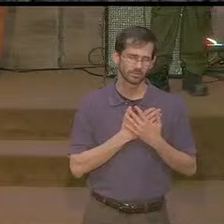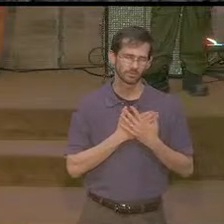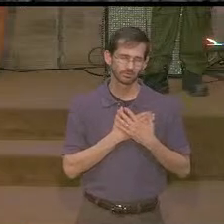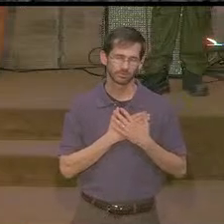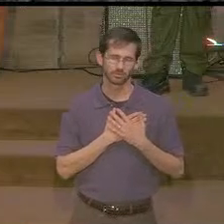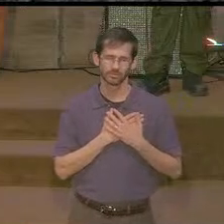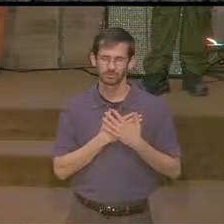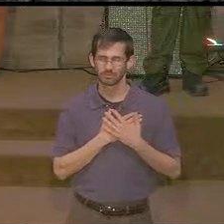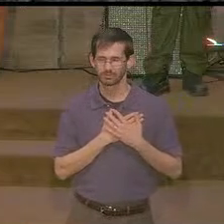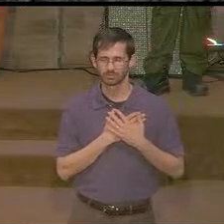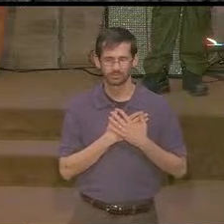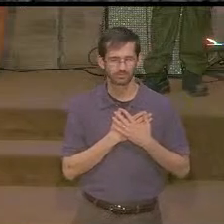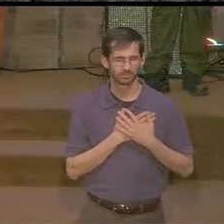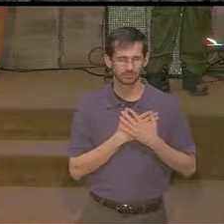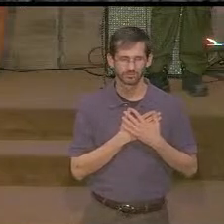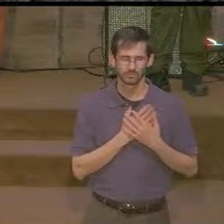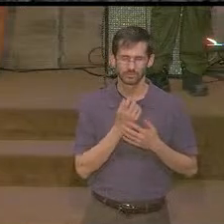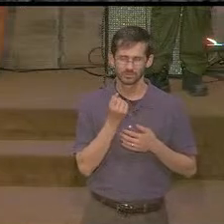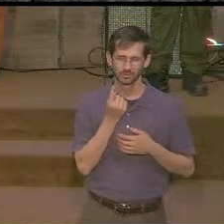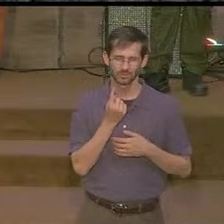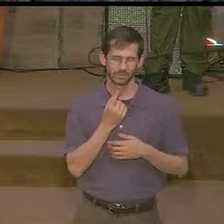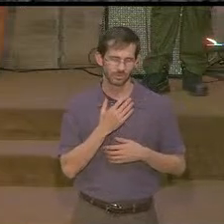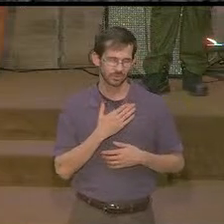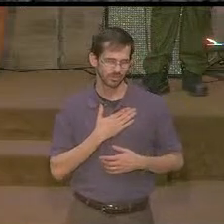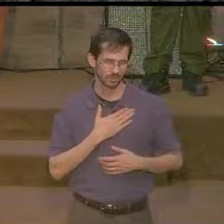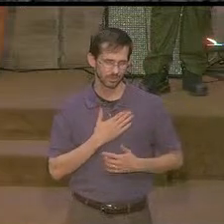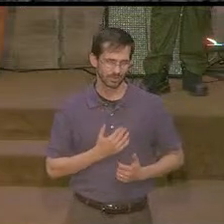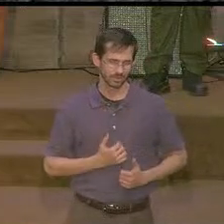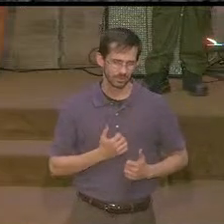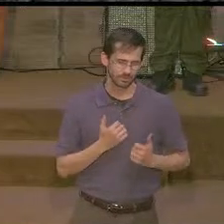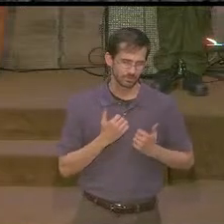Oh, to think where I would be.